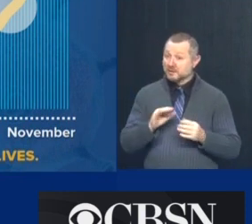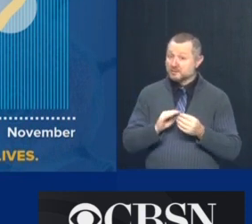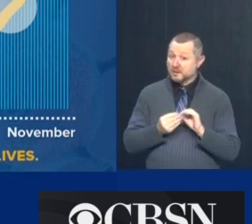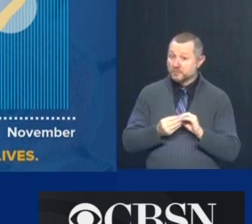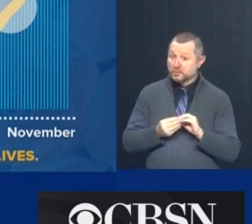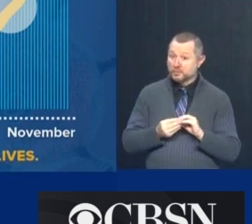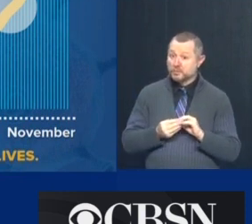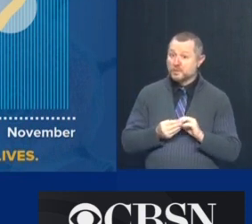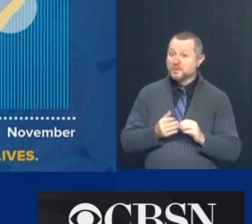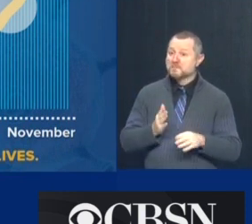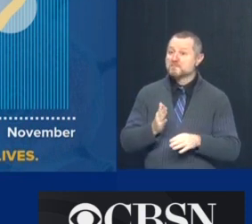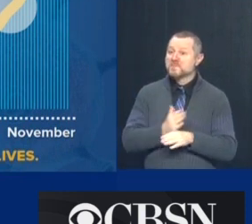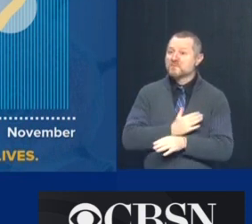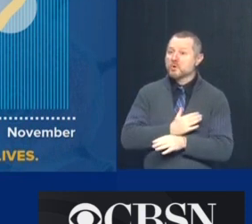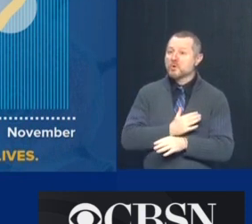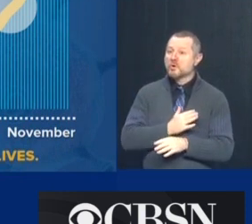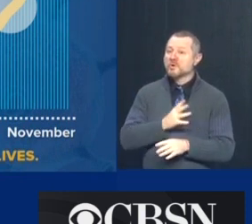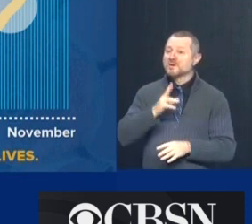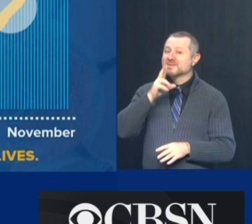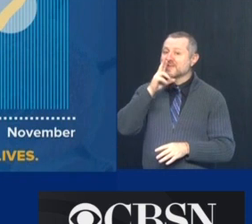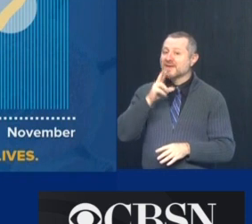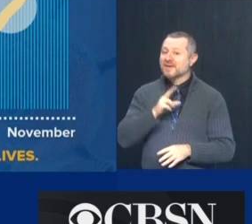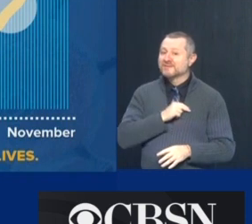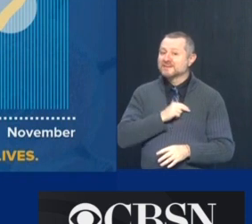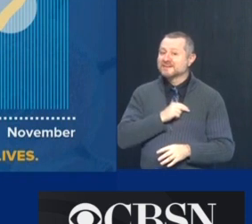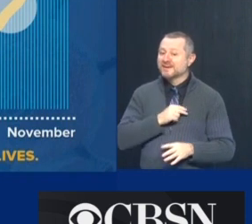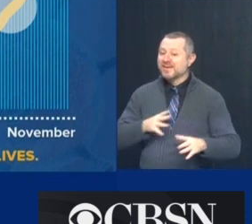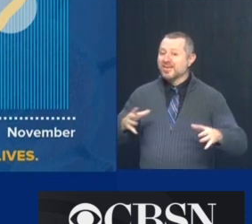the effect of the holiday season.